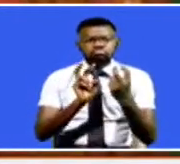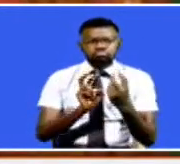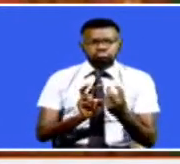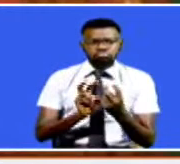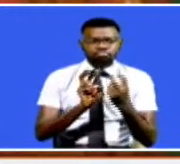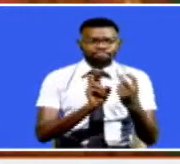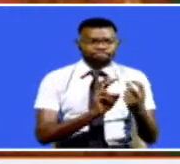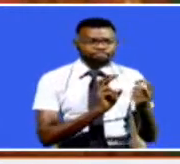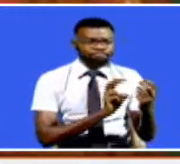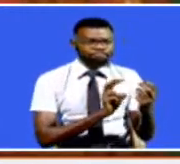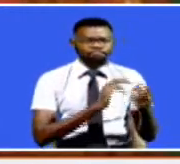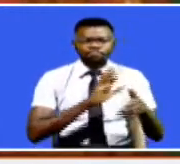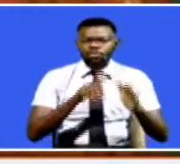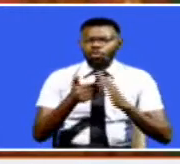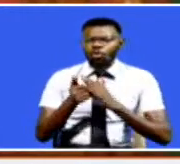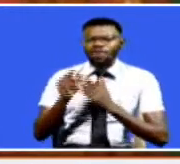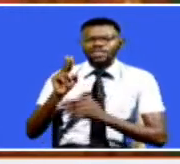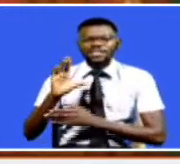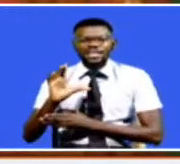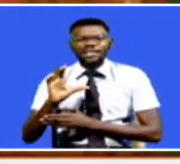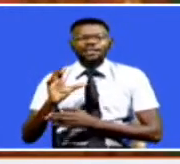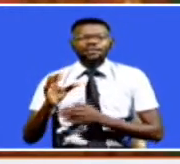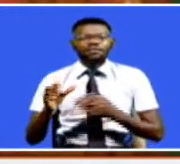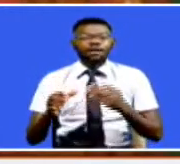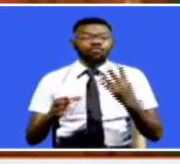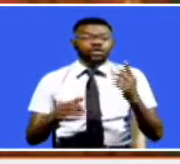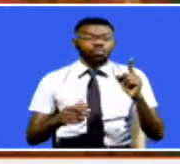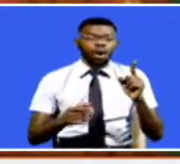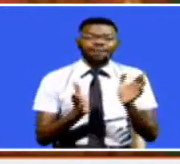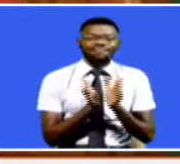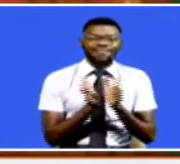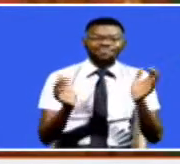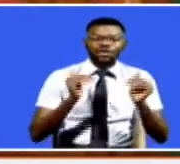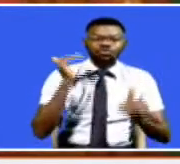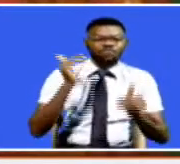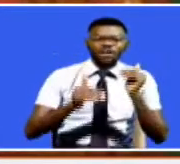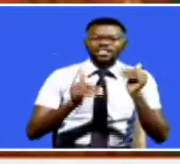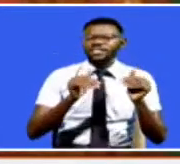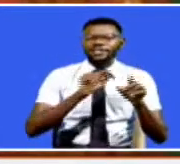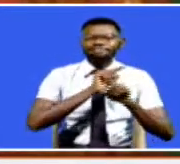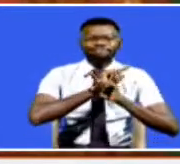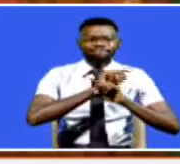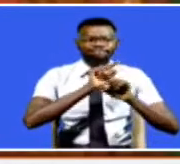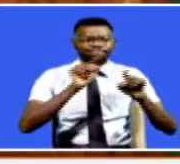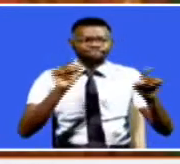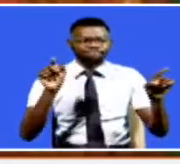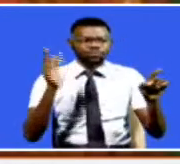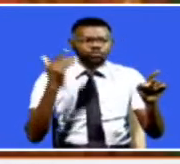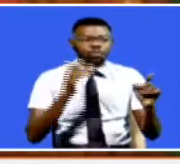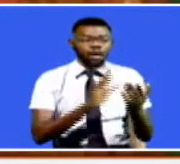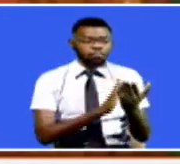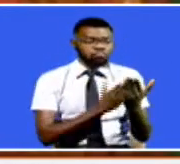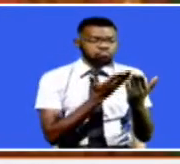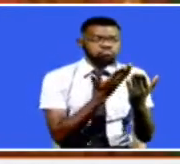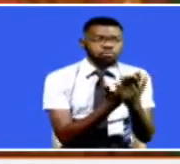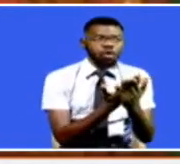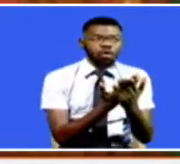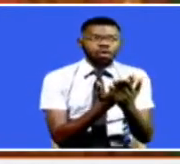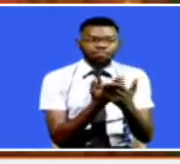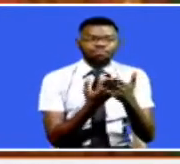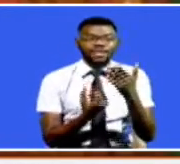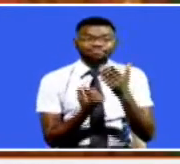all the vice chancellors of our 41 public universities, and we came up with a proposal that we are